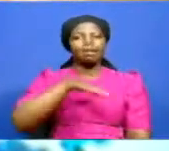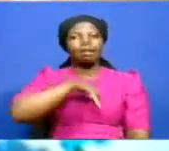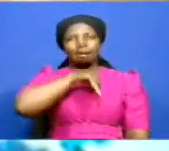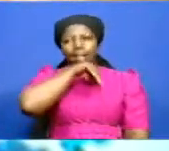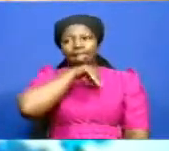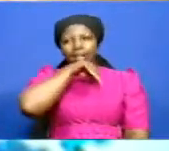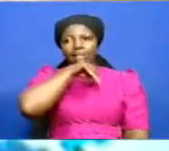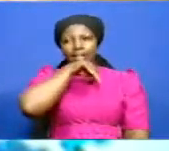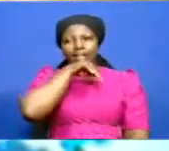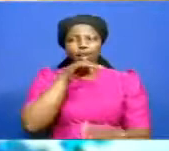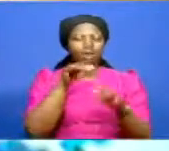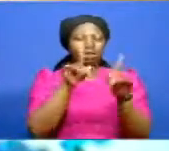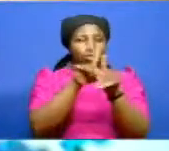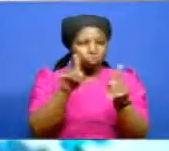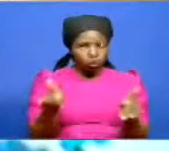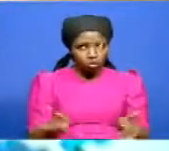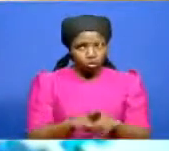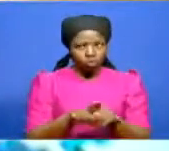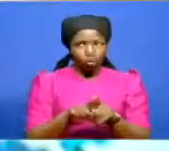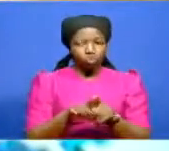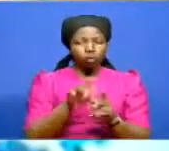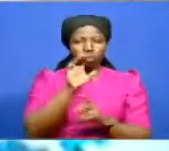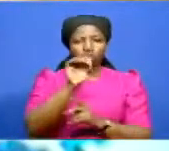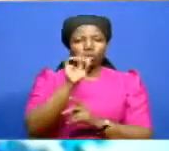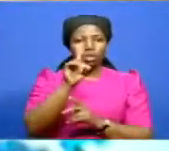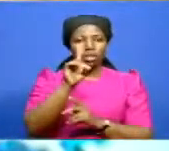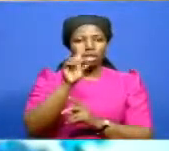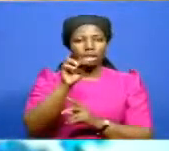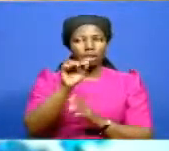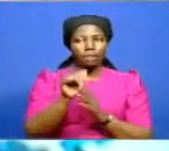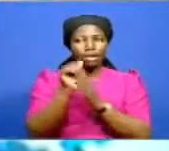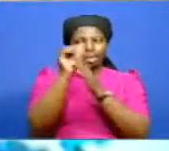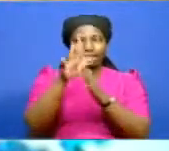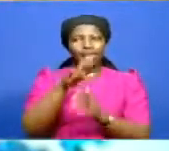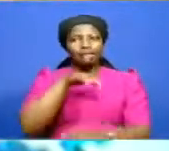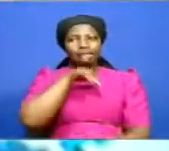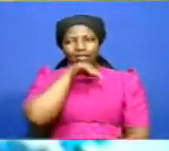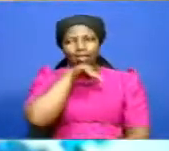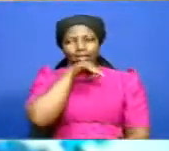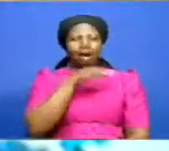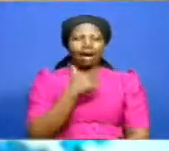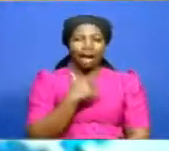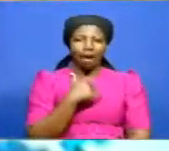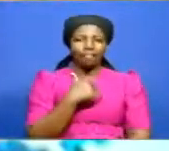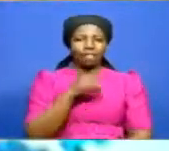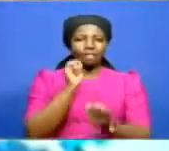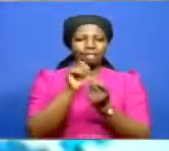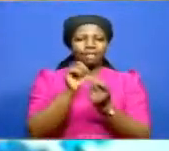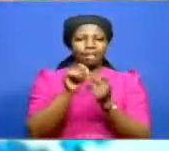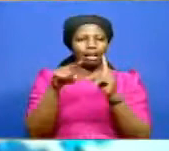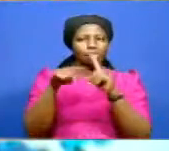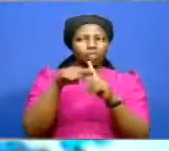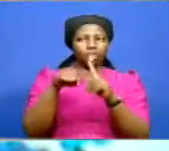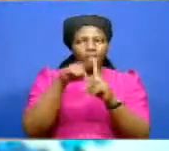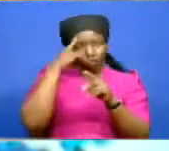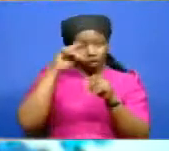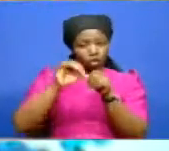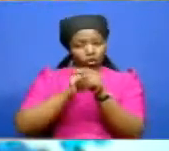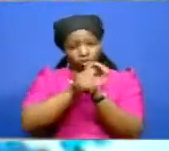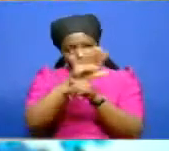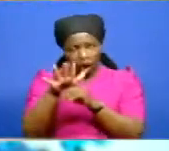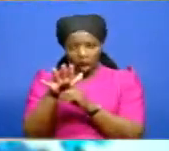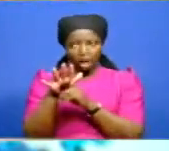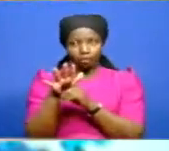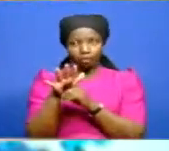Odinga and also the ODM leader Raila Odinga has tested positive for